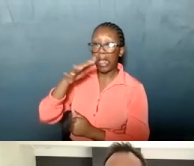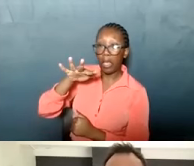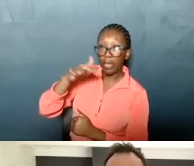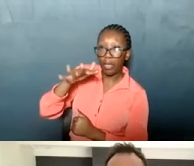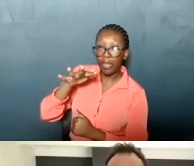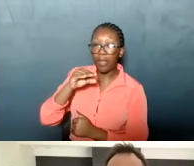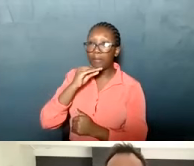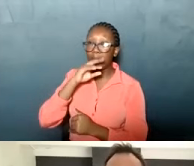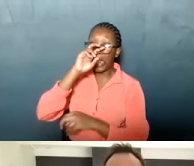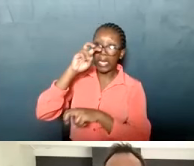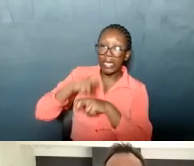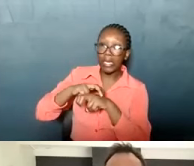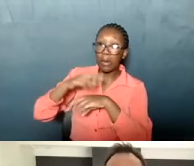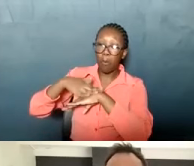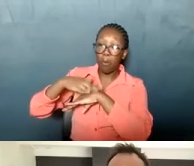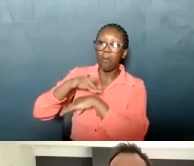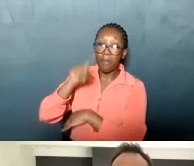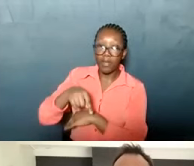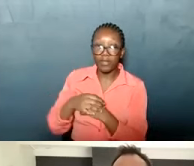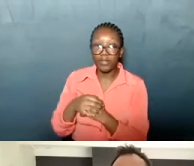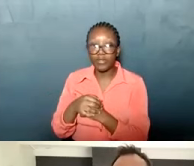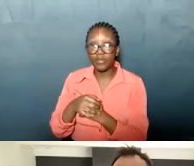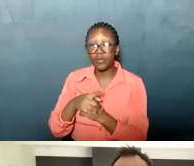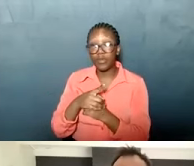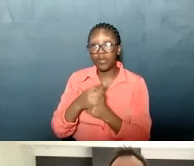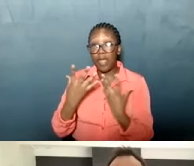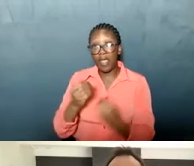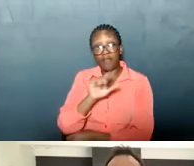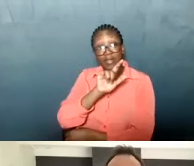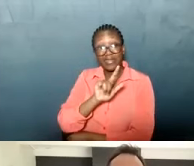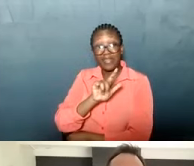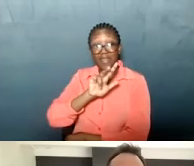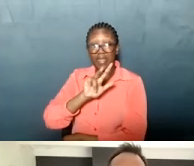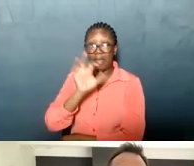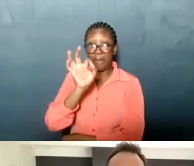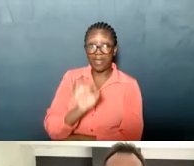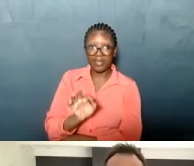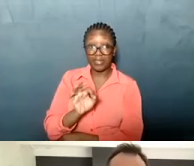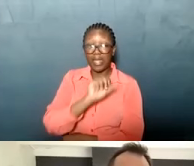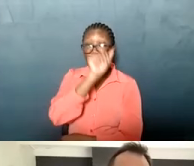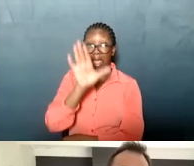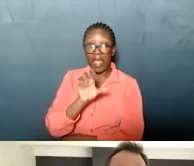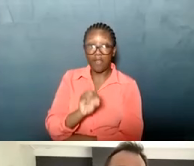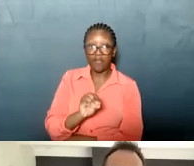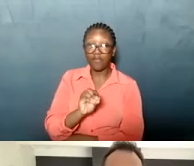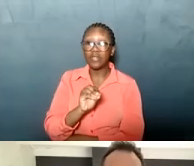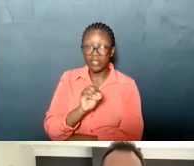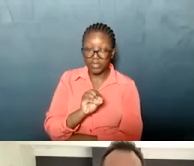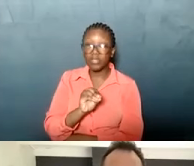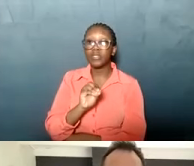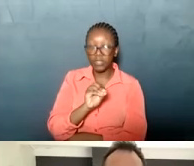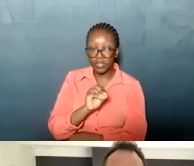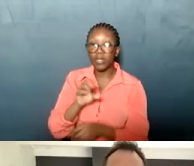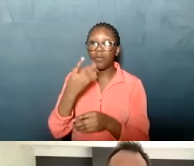needs of the population. 78% of African countries have less than one audiologist per million